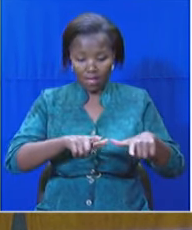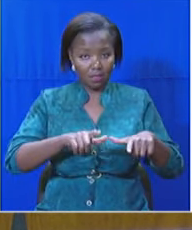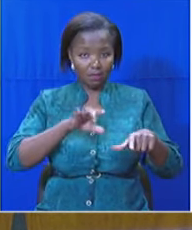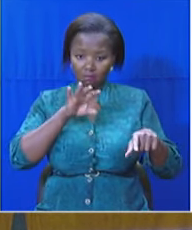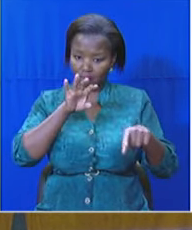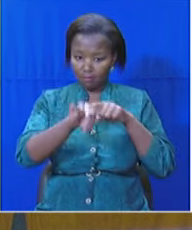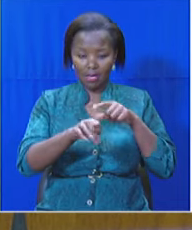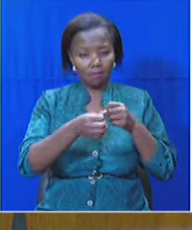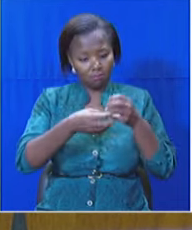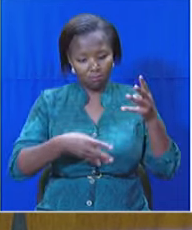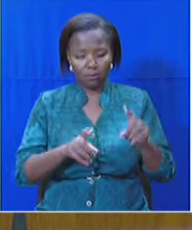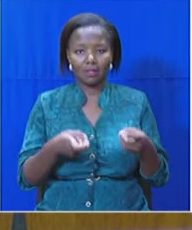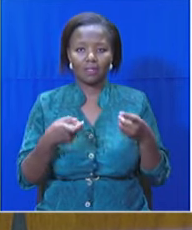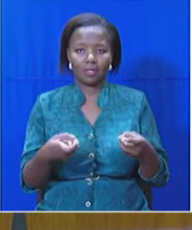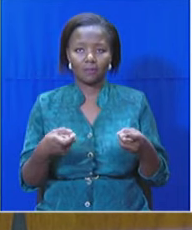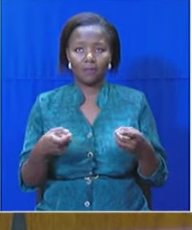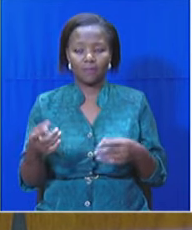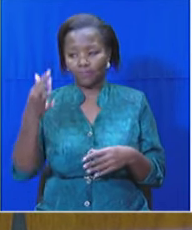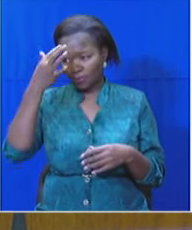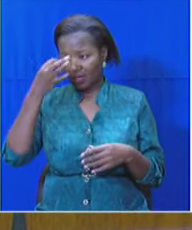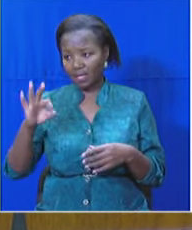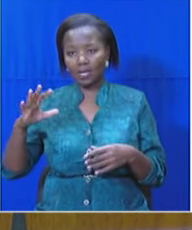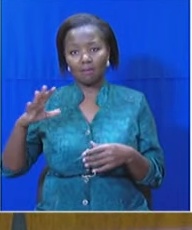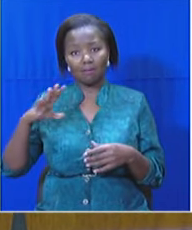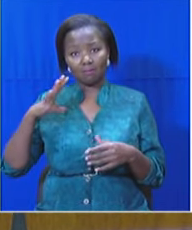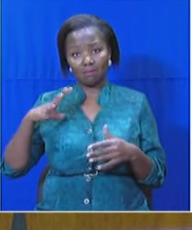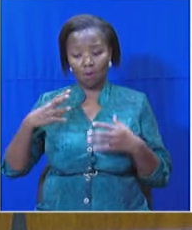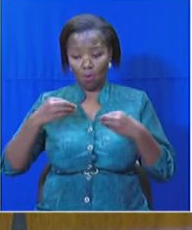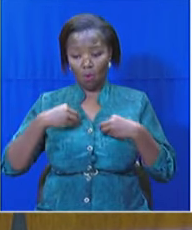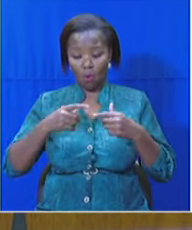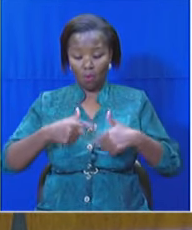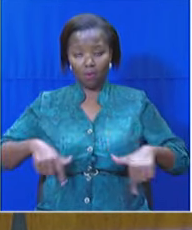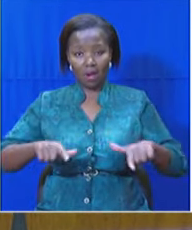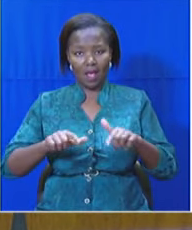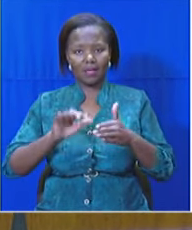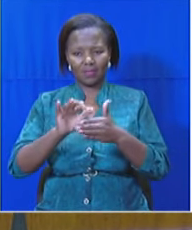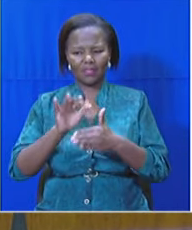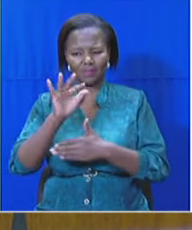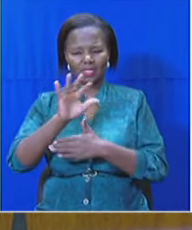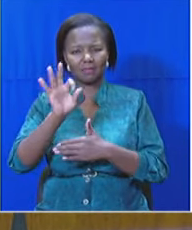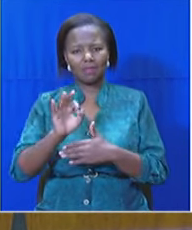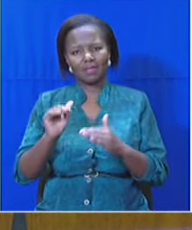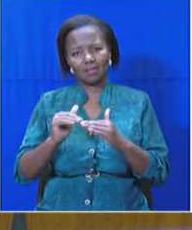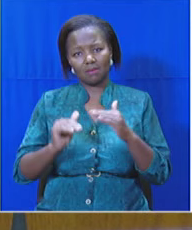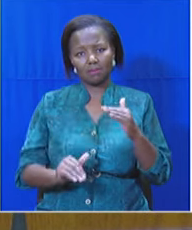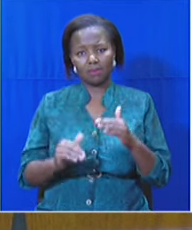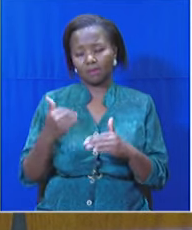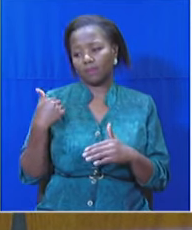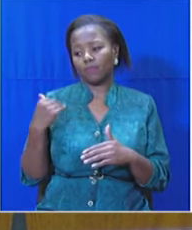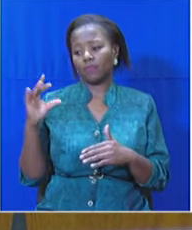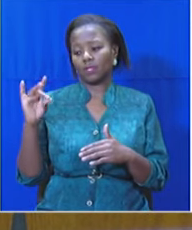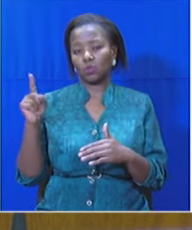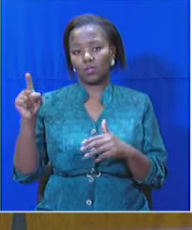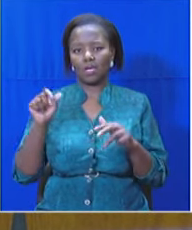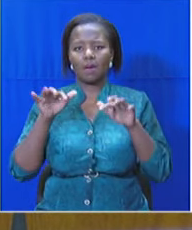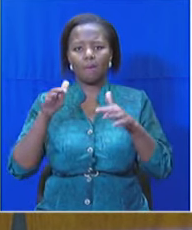state currently owns less than 15% of the land. As we heard on Tuesday from the Department of Public